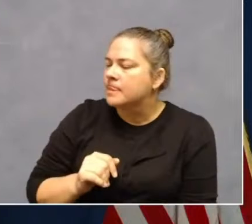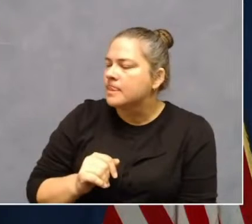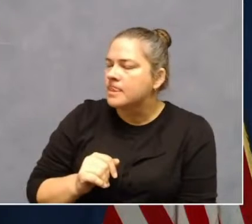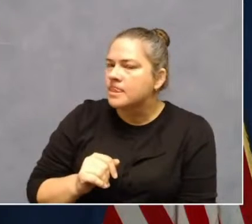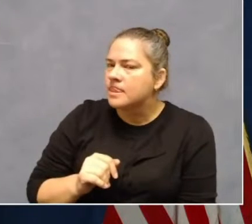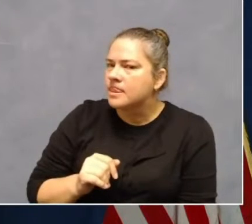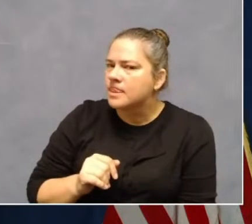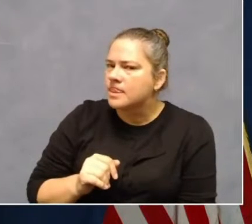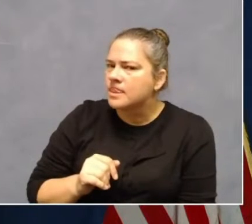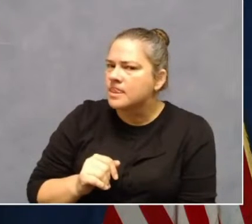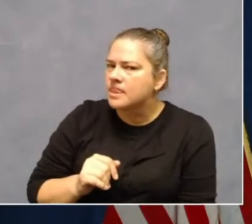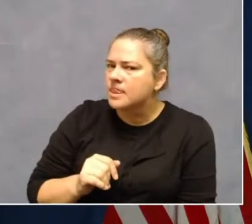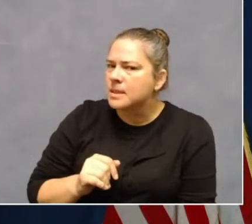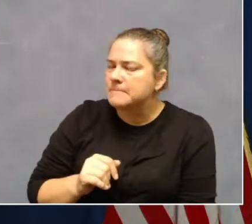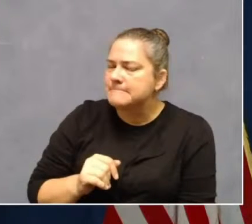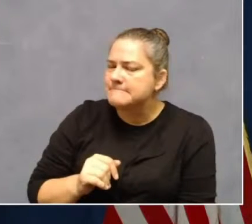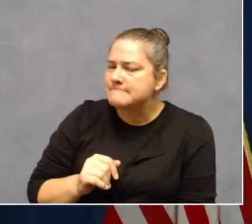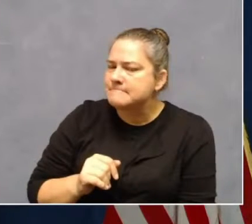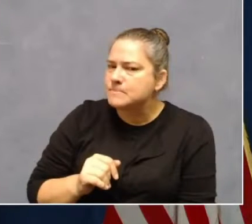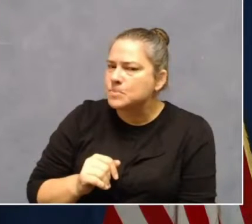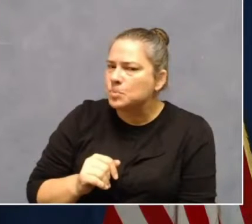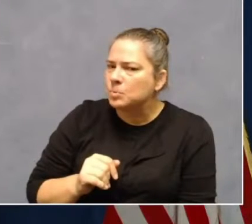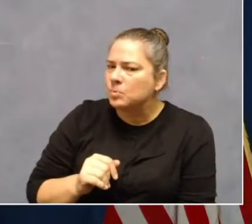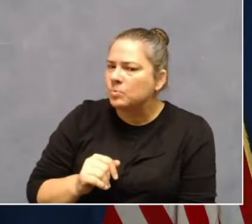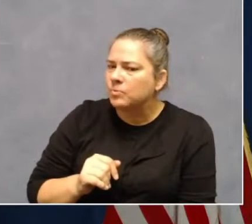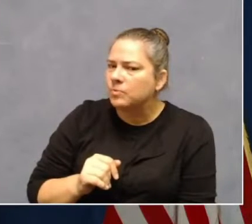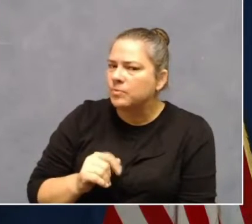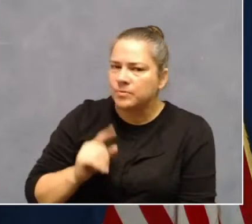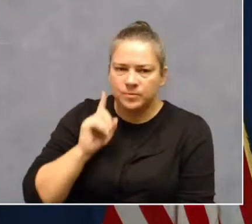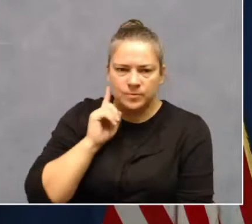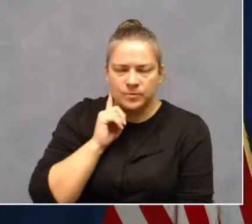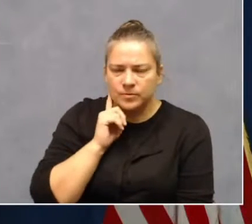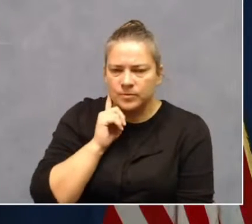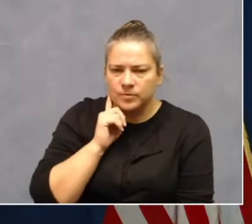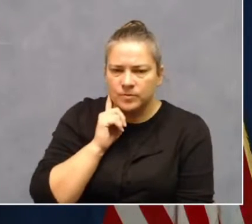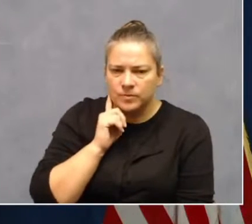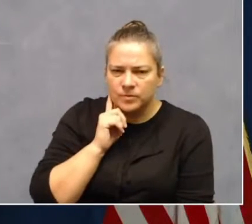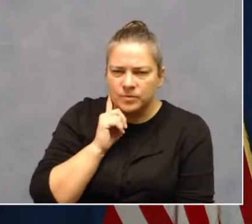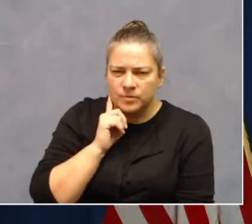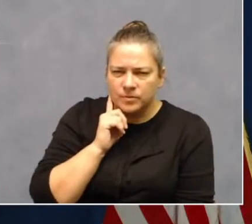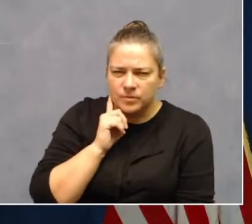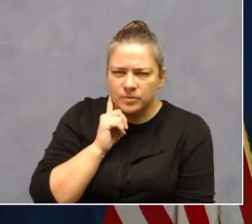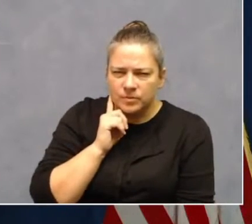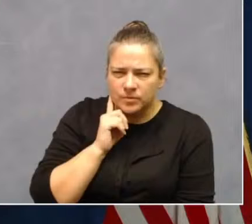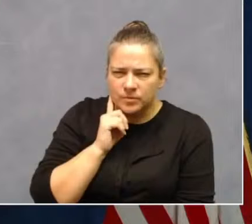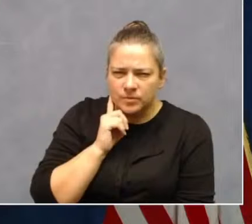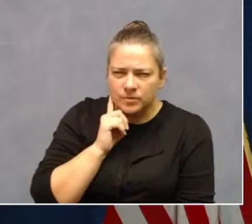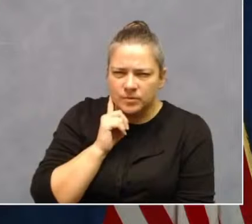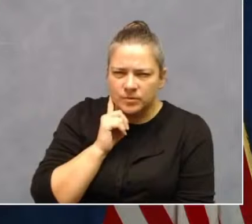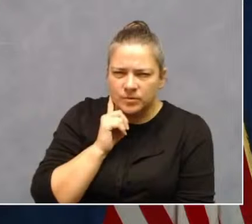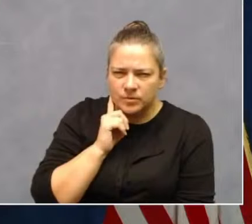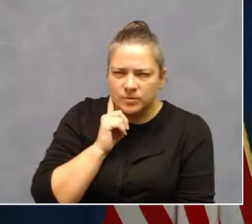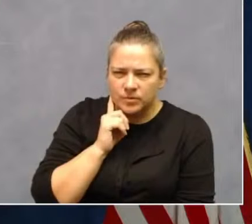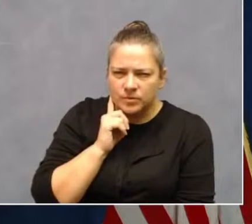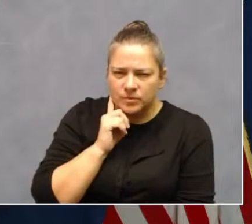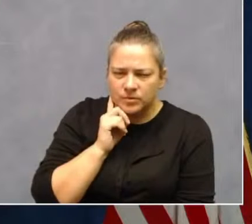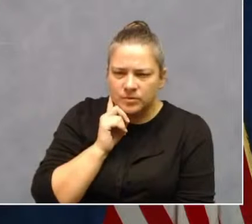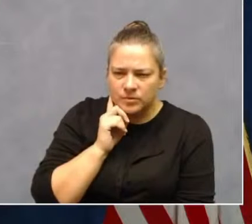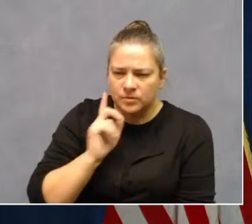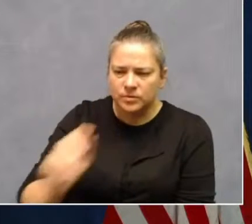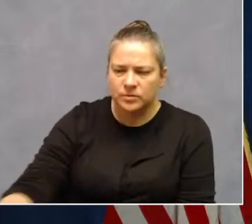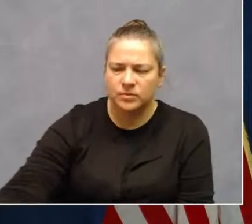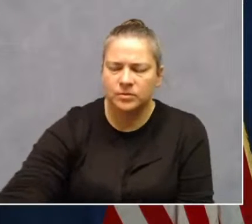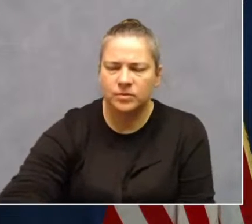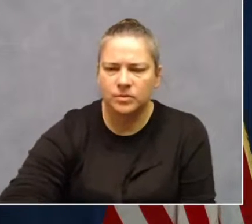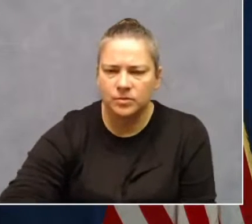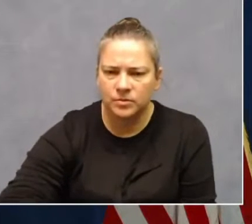calendar. Granted, it's a month away, but given that pandemic is the most dangerous today, should people come to terms with the fact